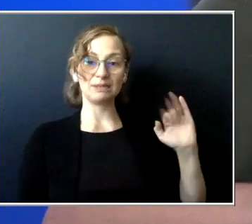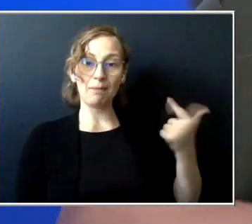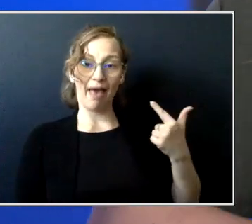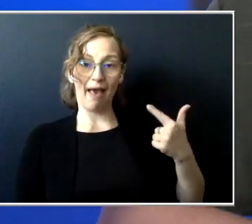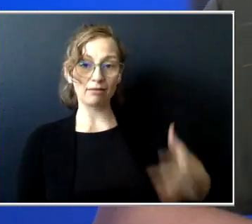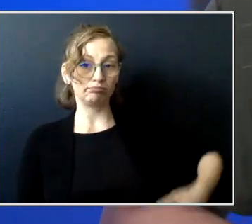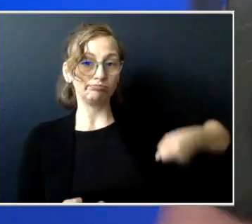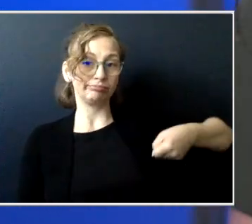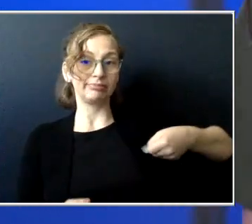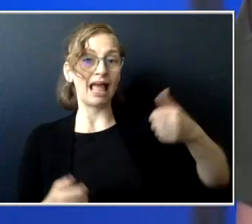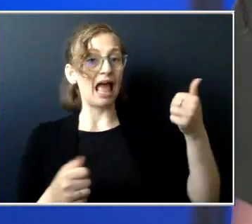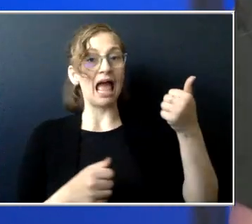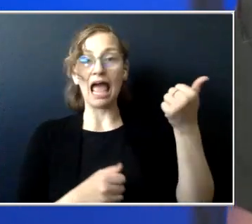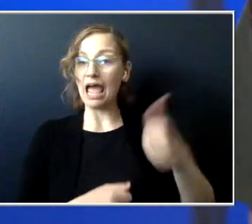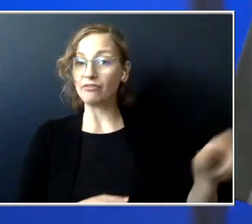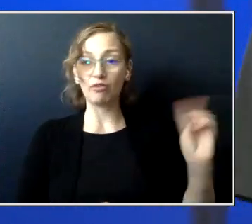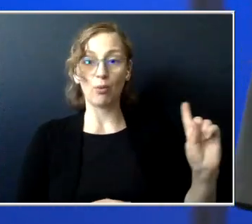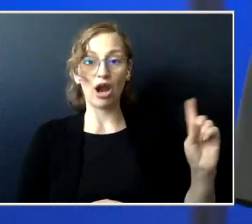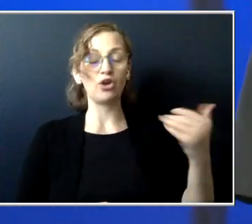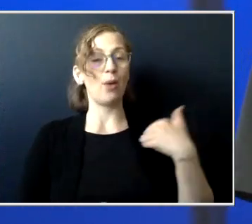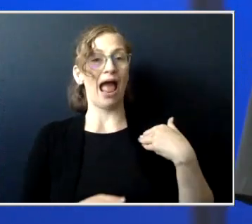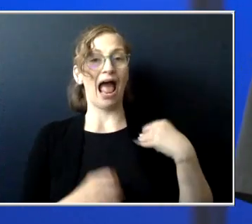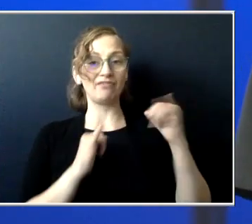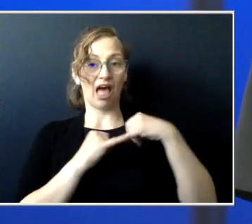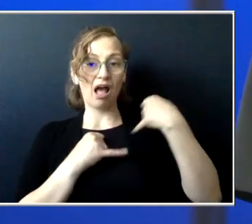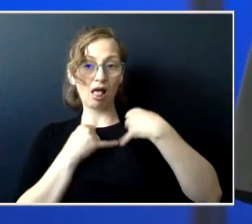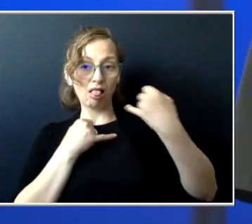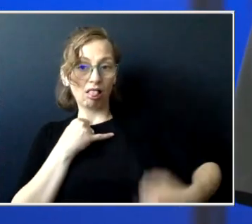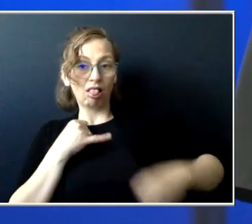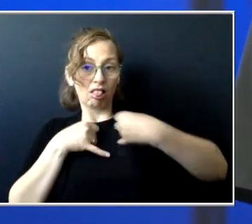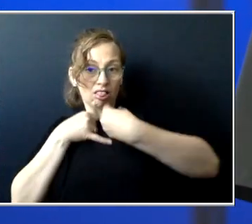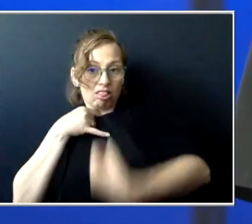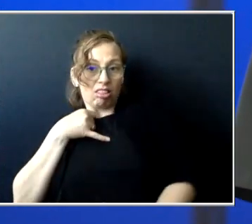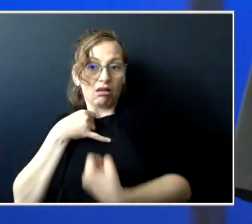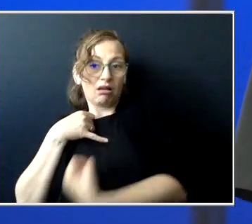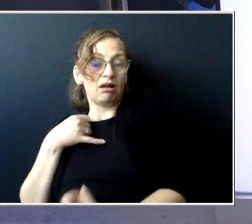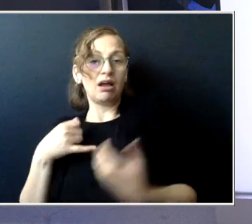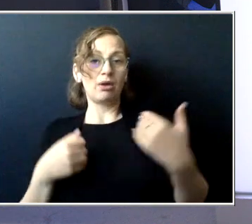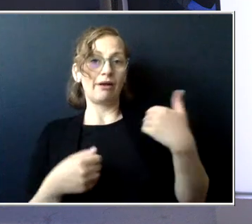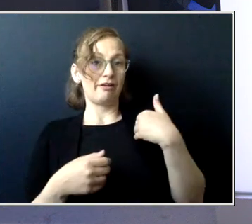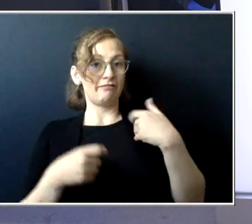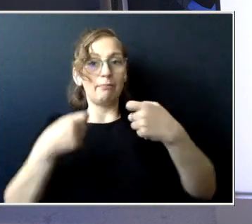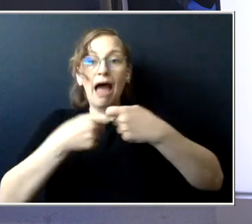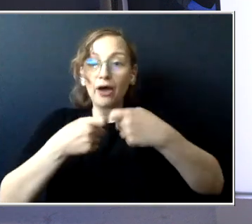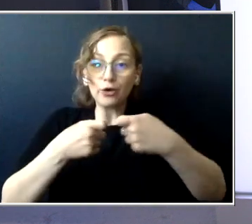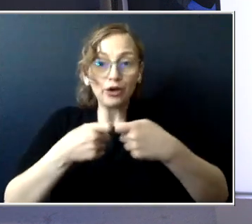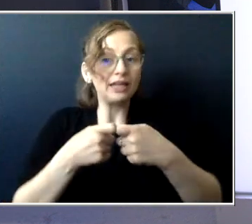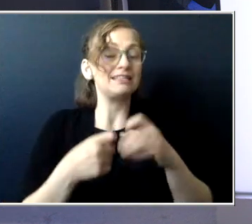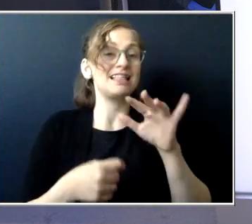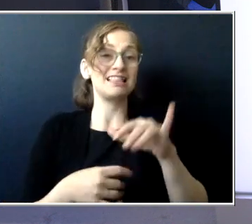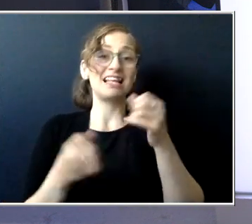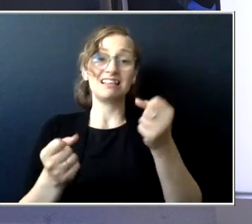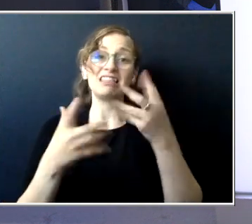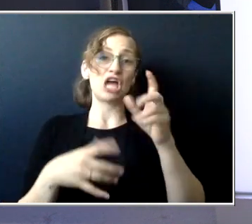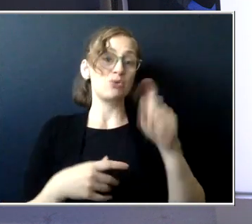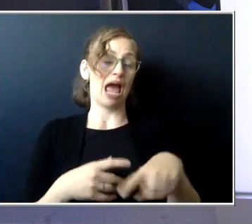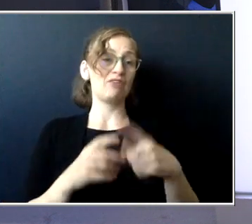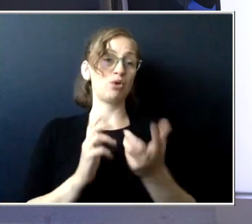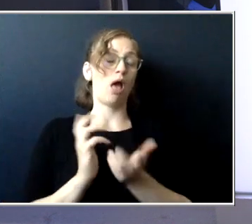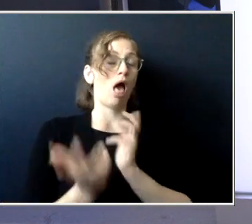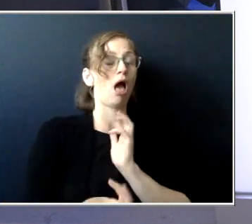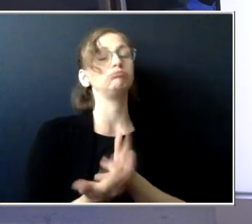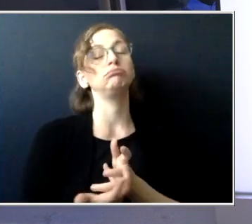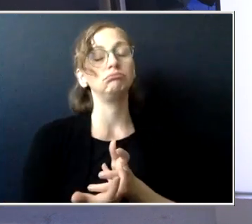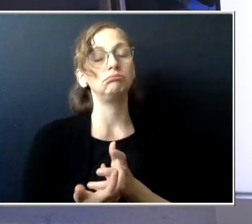lines sticking out of you, you have batteries, and it's just a lot to get used to. So having good support is very important. Yeah, absolutely. And